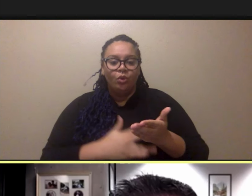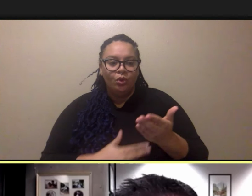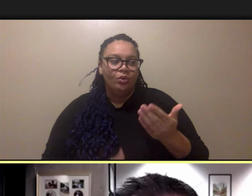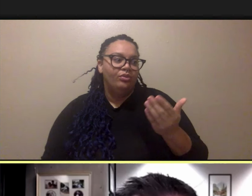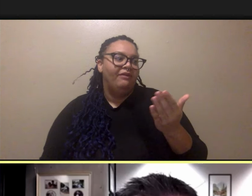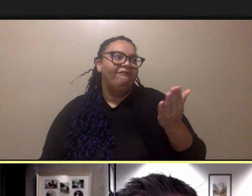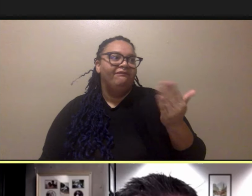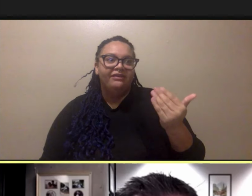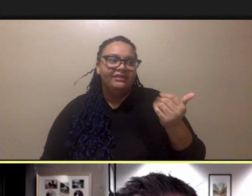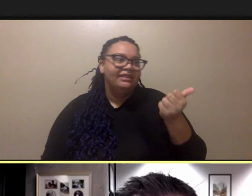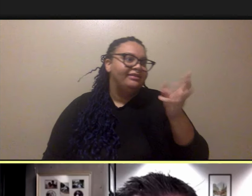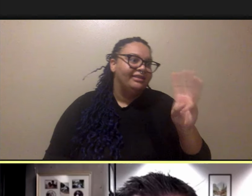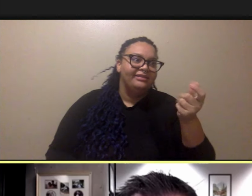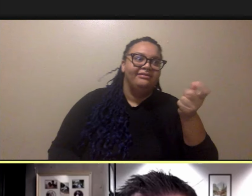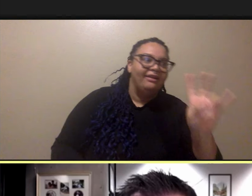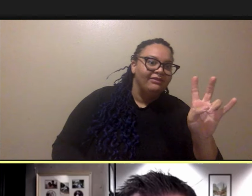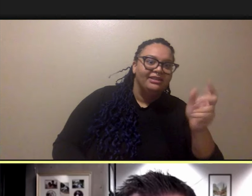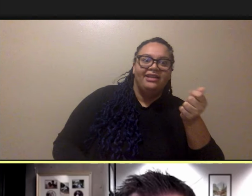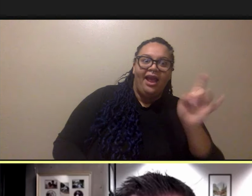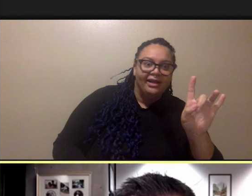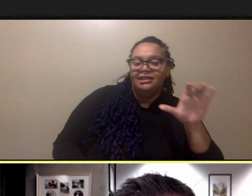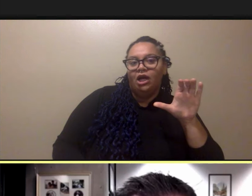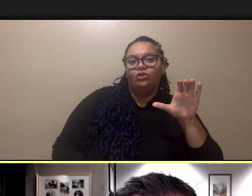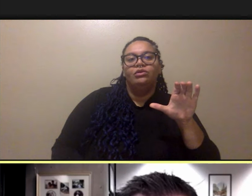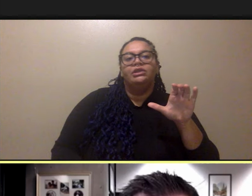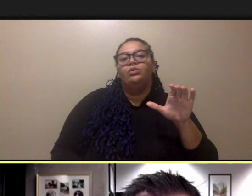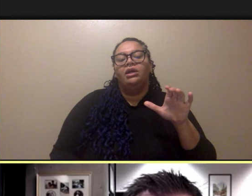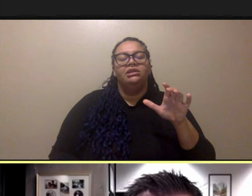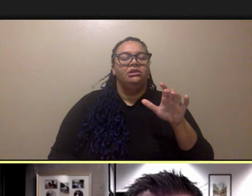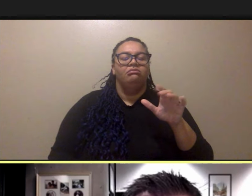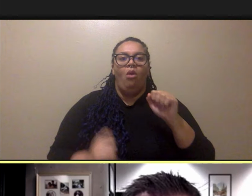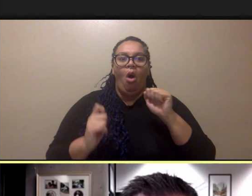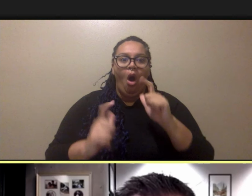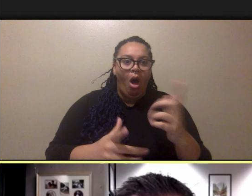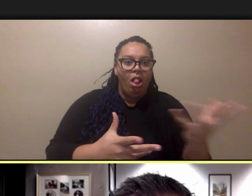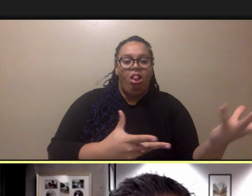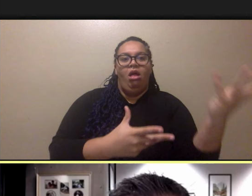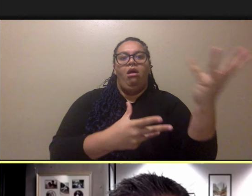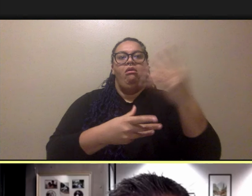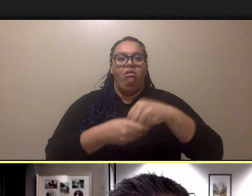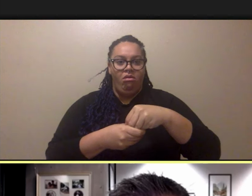17, 1800s was the all-encompassing,